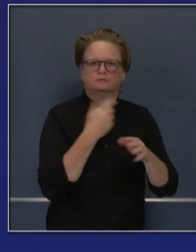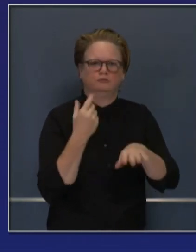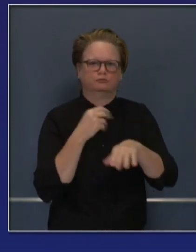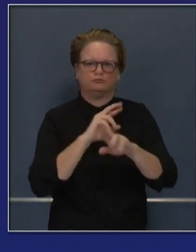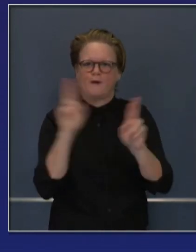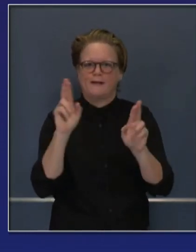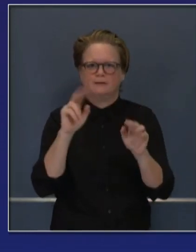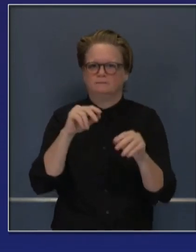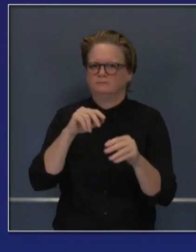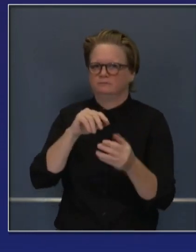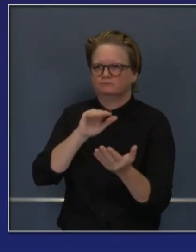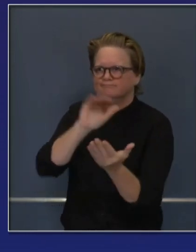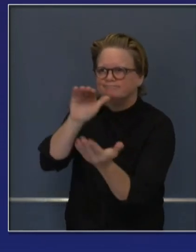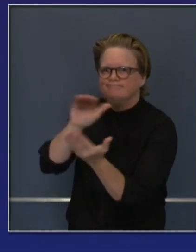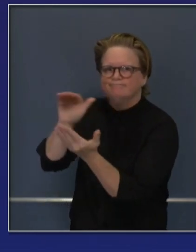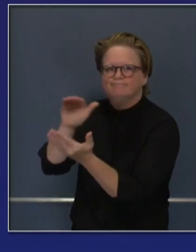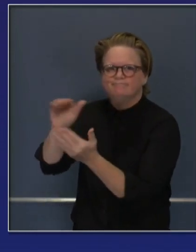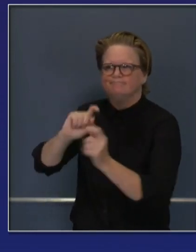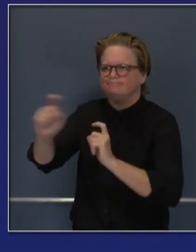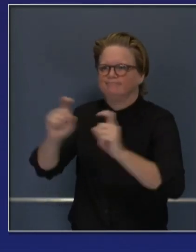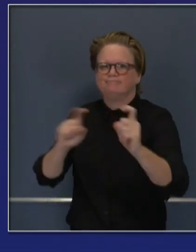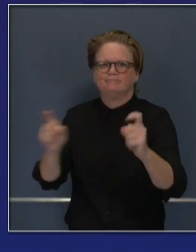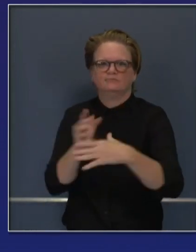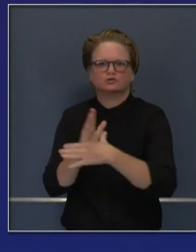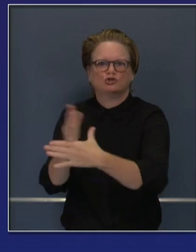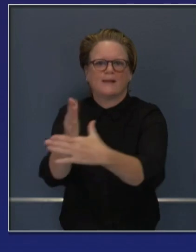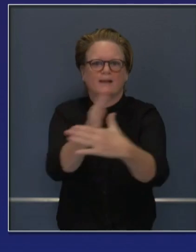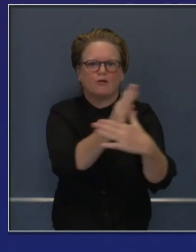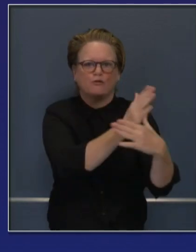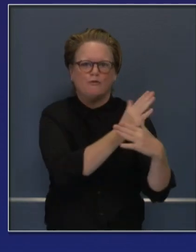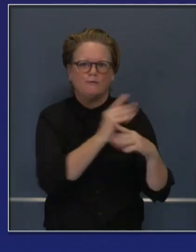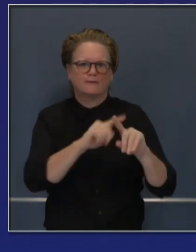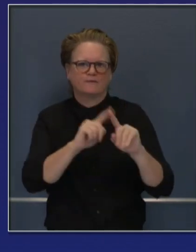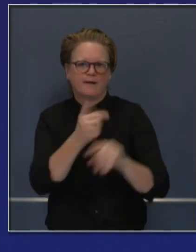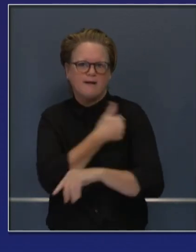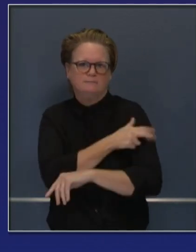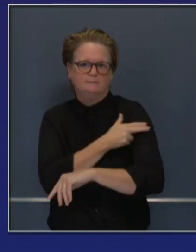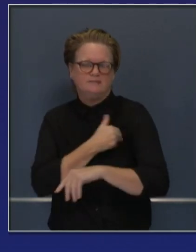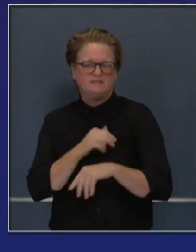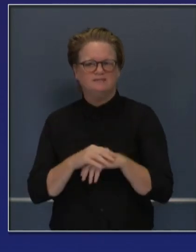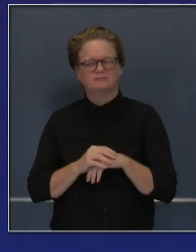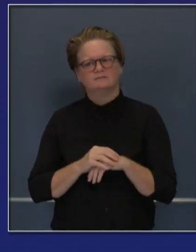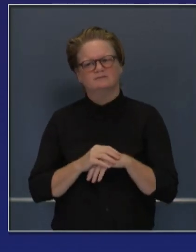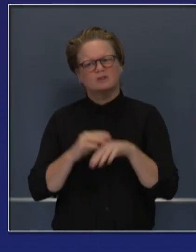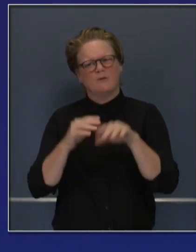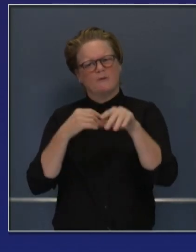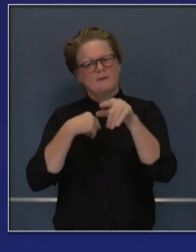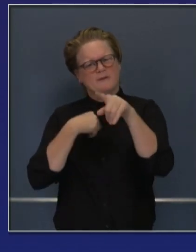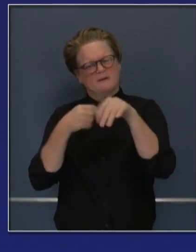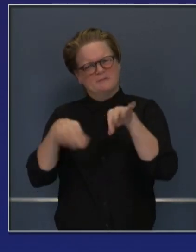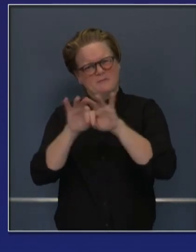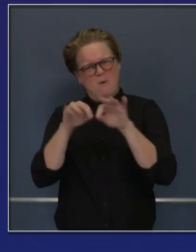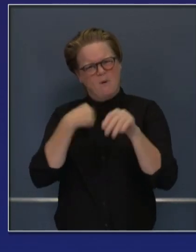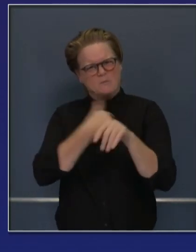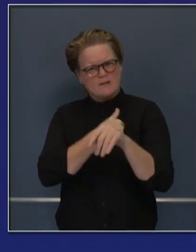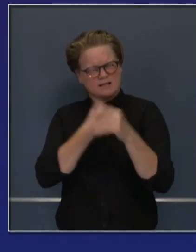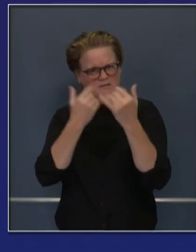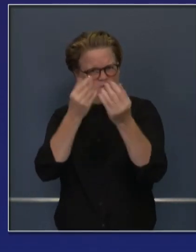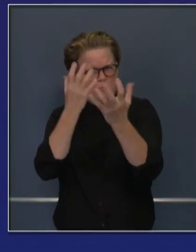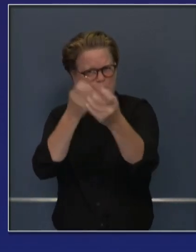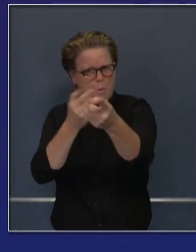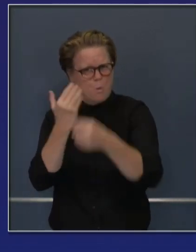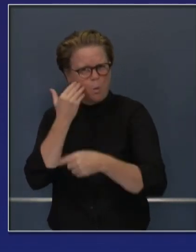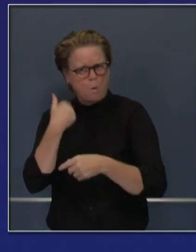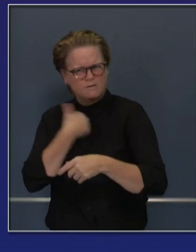in this presentation last week. So critical care capacity, we monitor very, very closely. We'll continue to